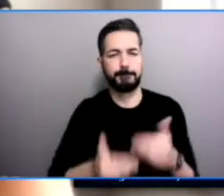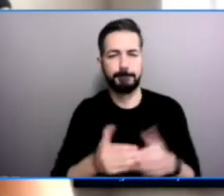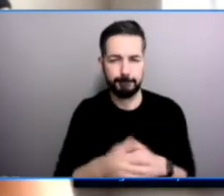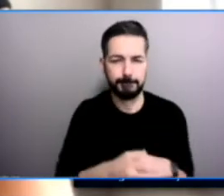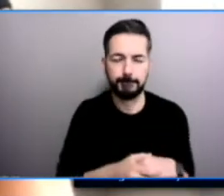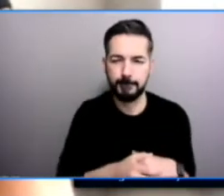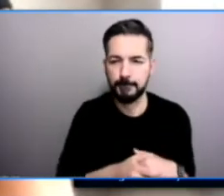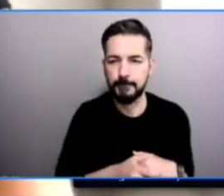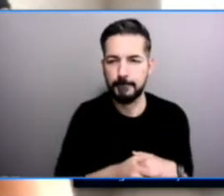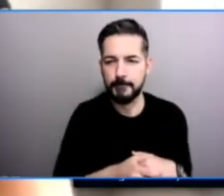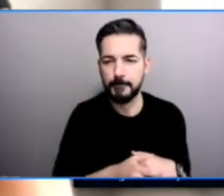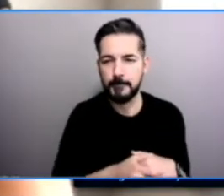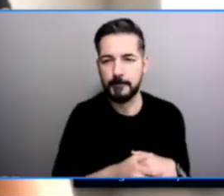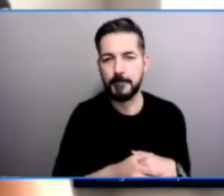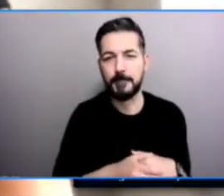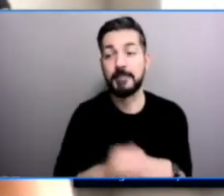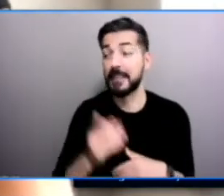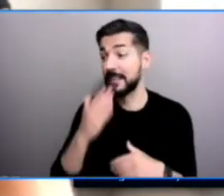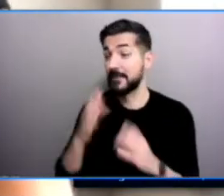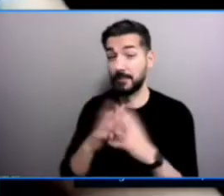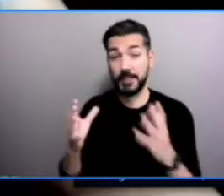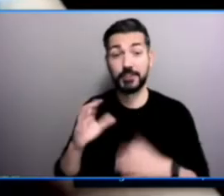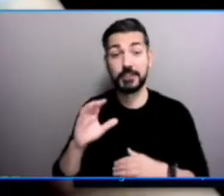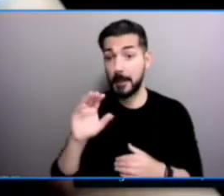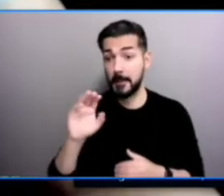My pronouns are she, her, hers.